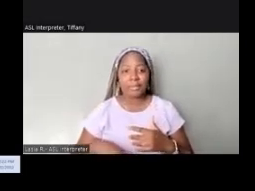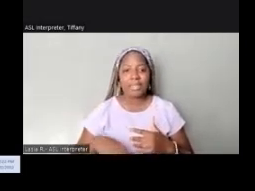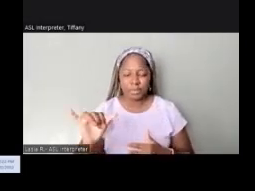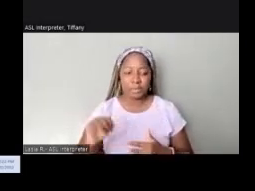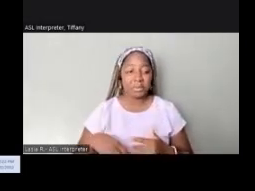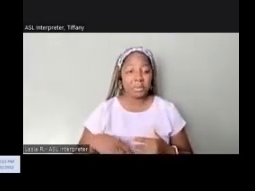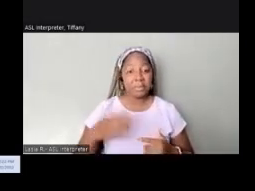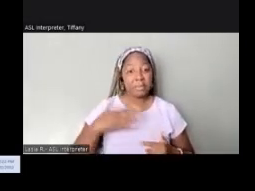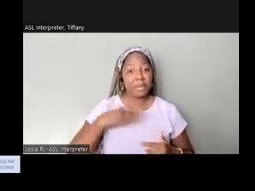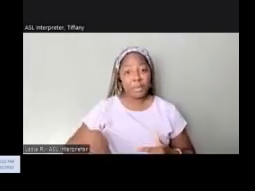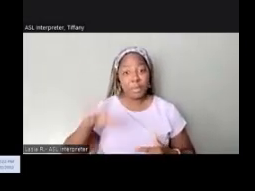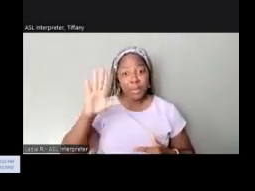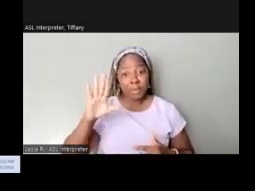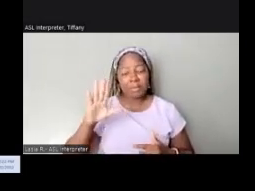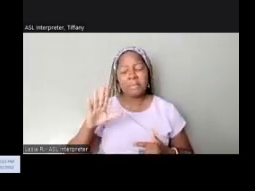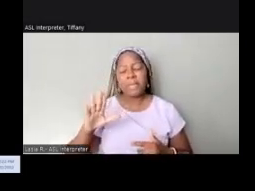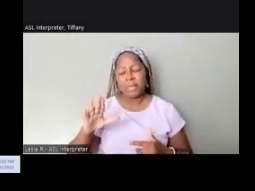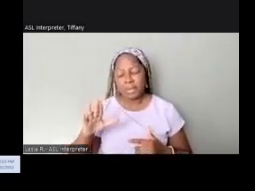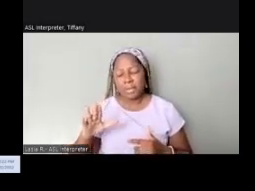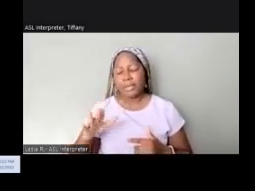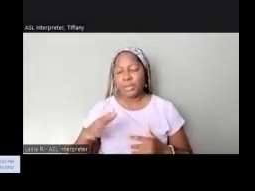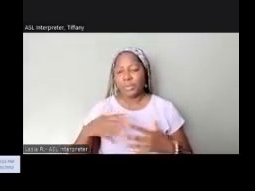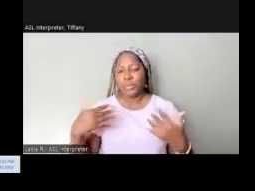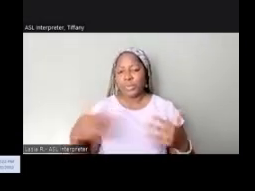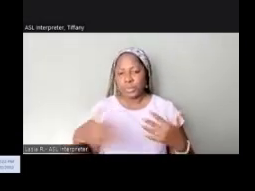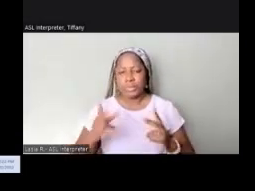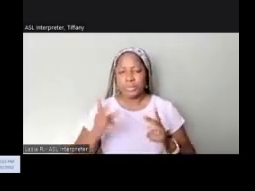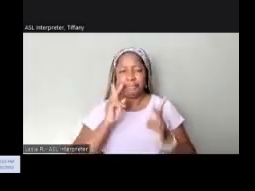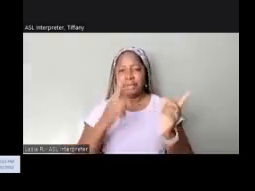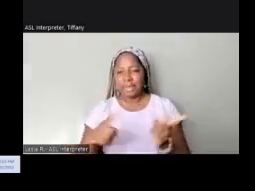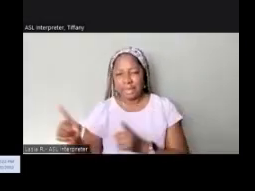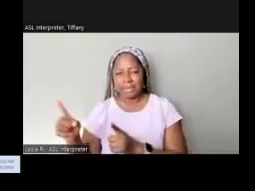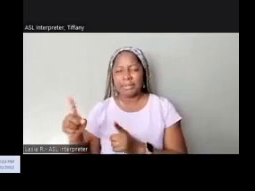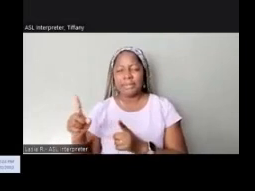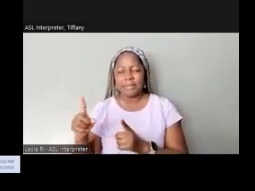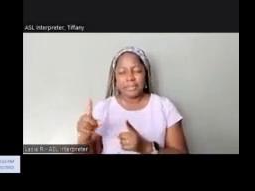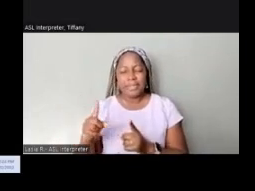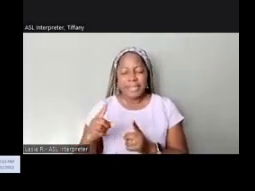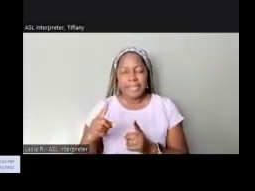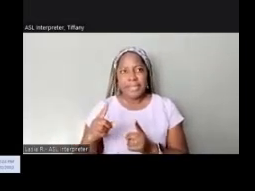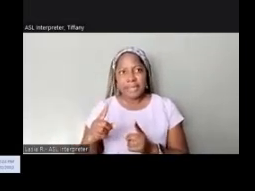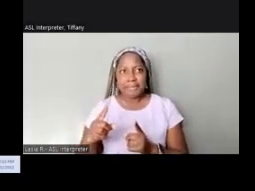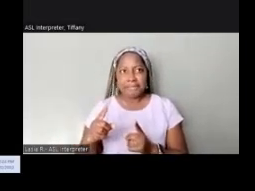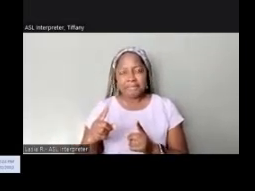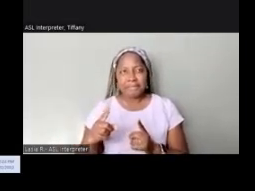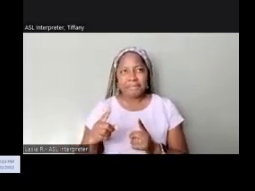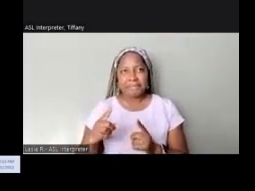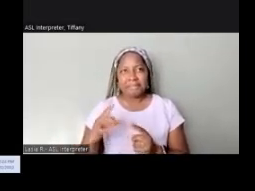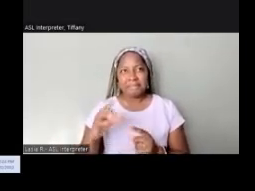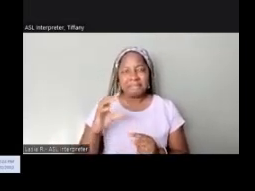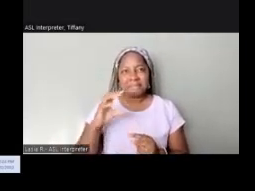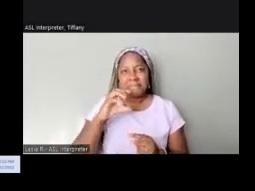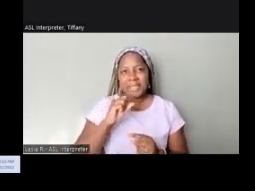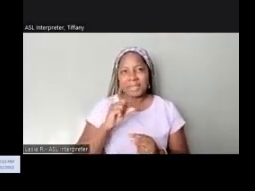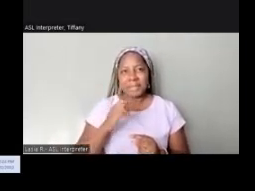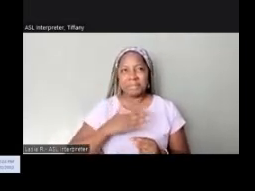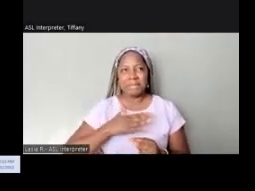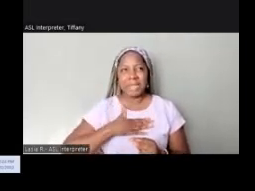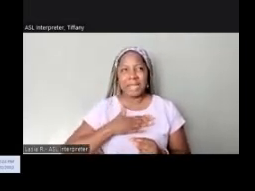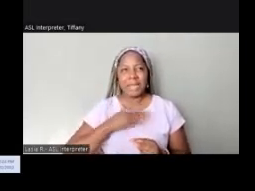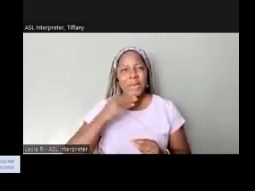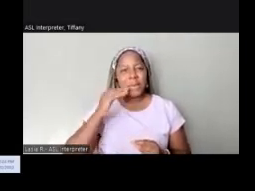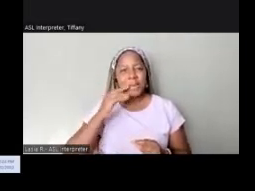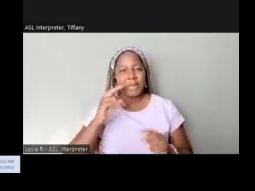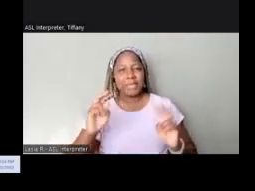was present, where my household was, for kind of American standards, considered to be very poor. We were